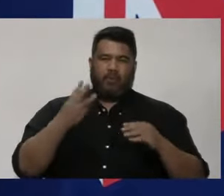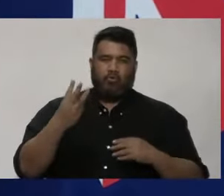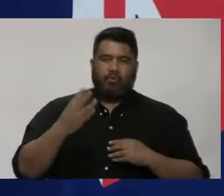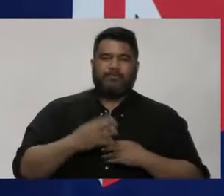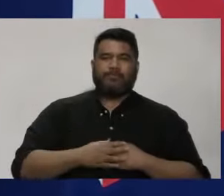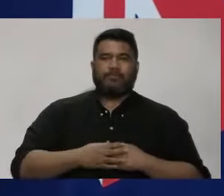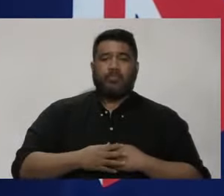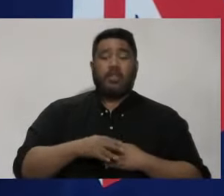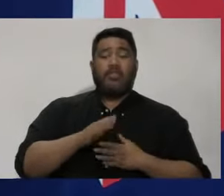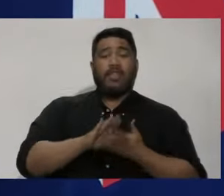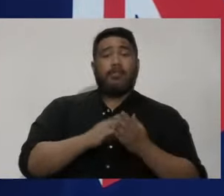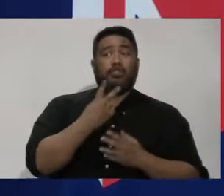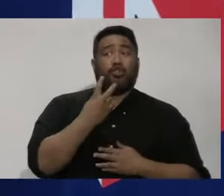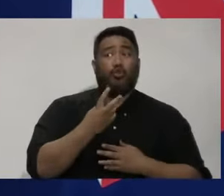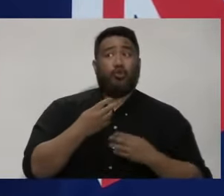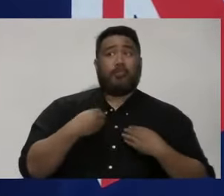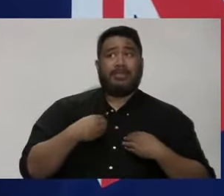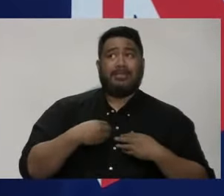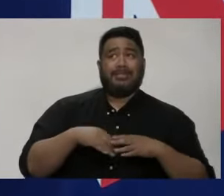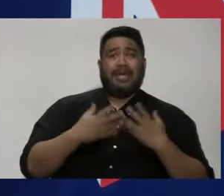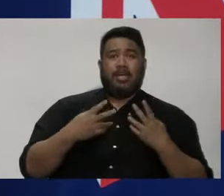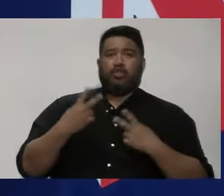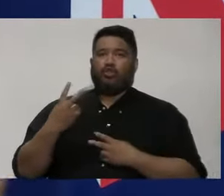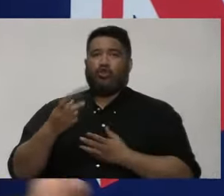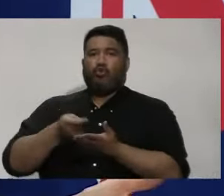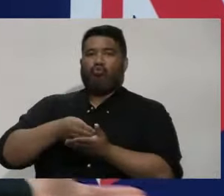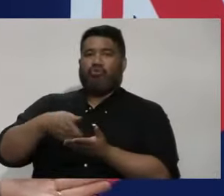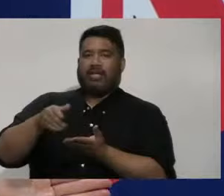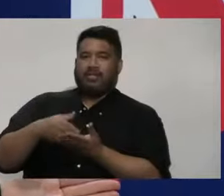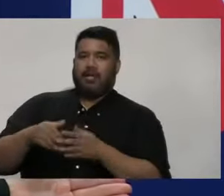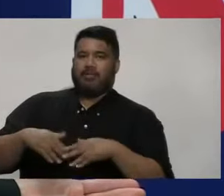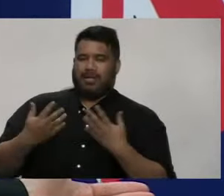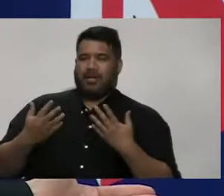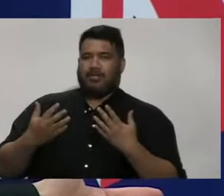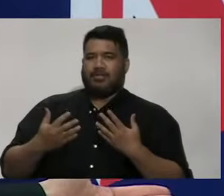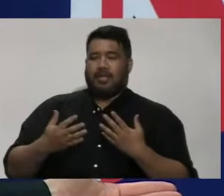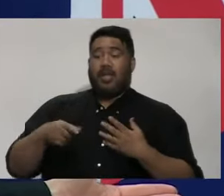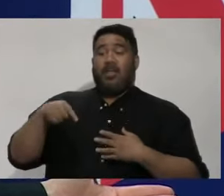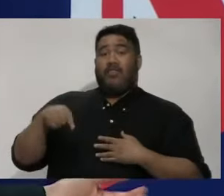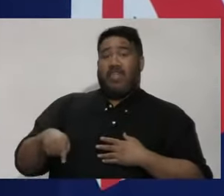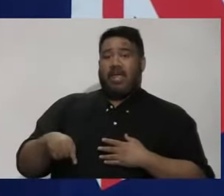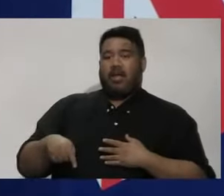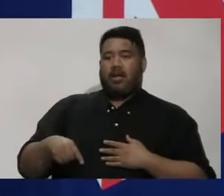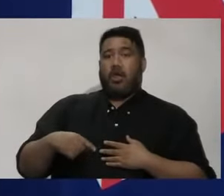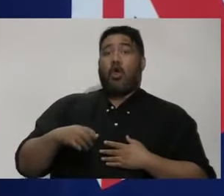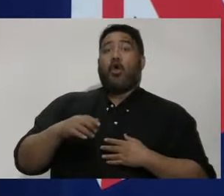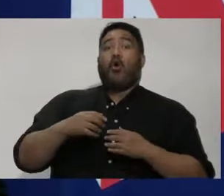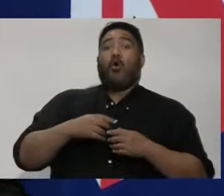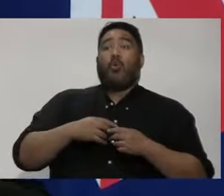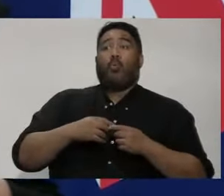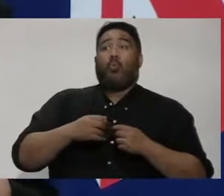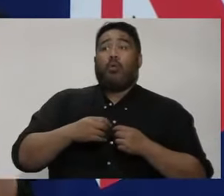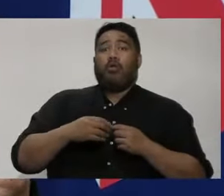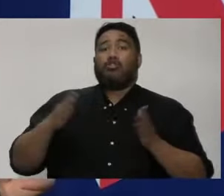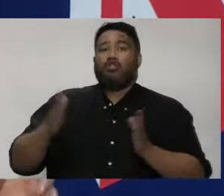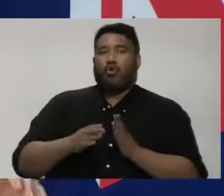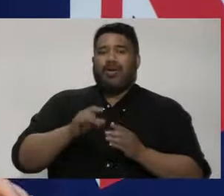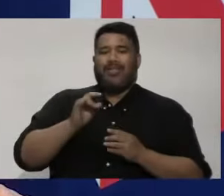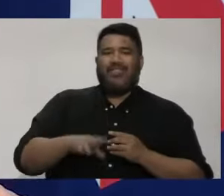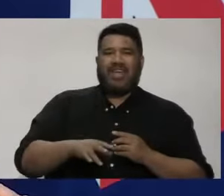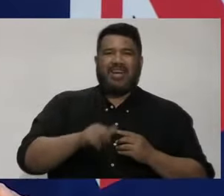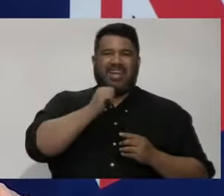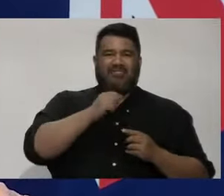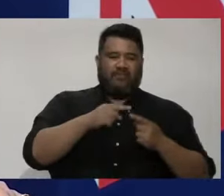business days and 2 retail business days, versus the potential of extending into a full transmission cycle. To that line